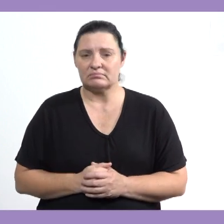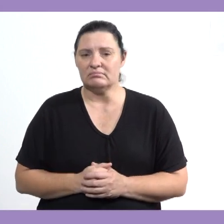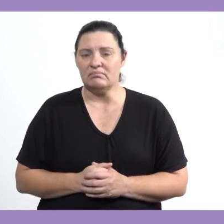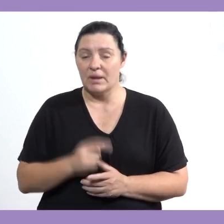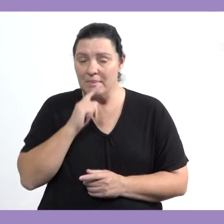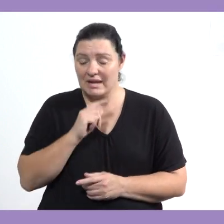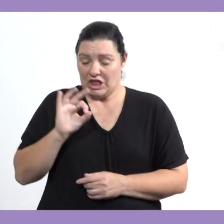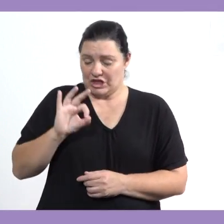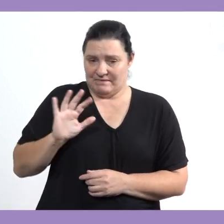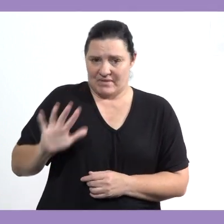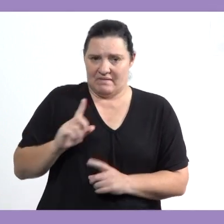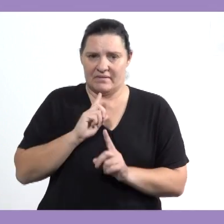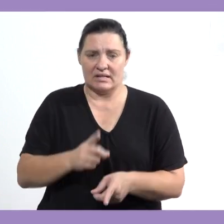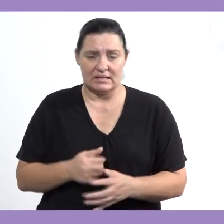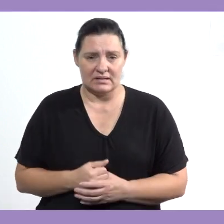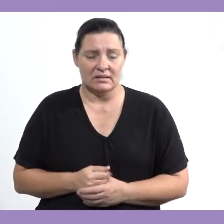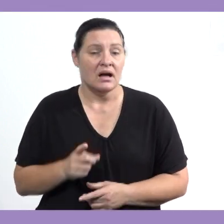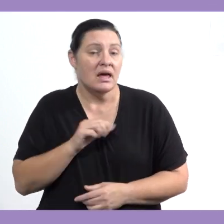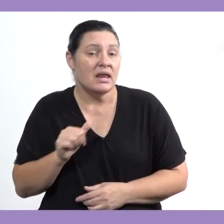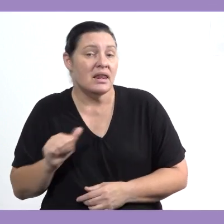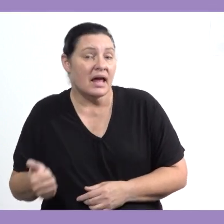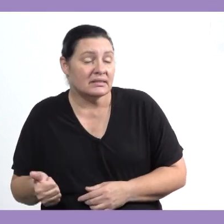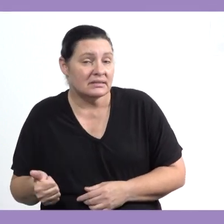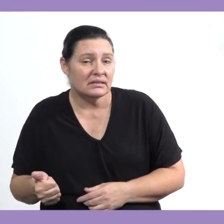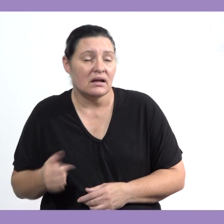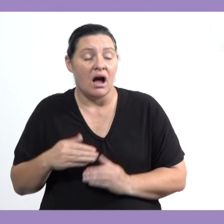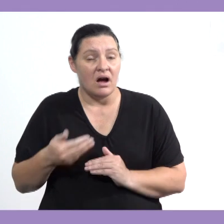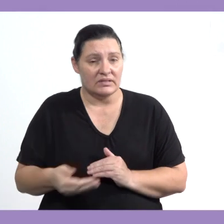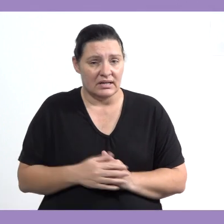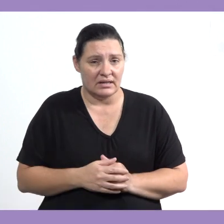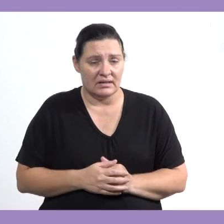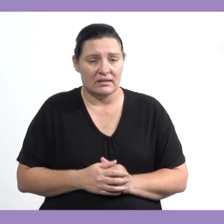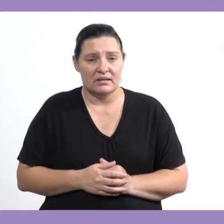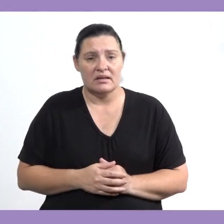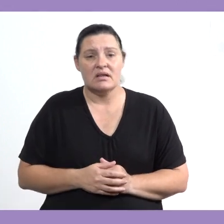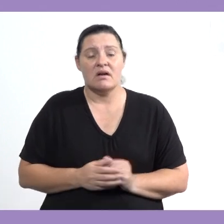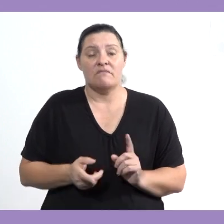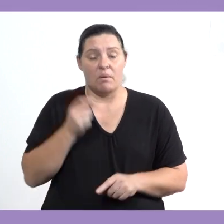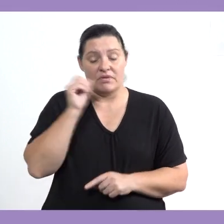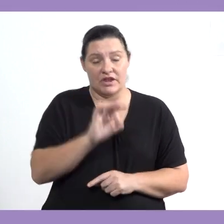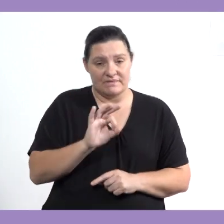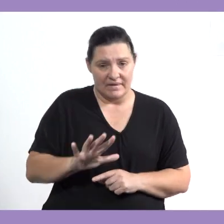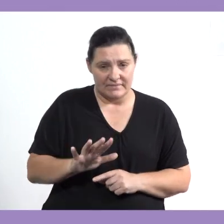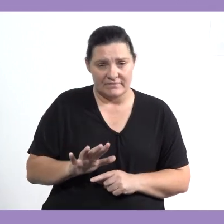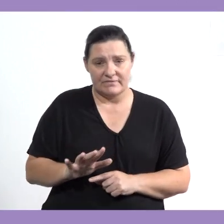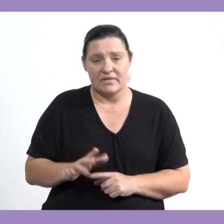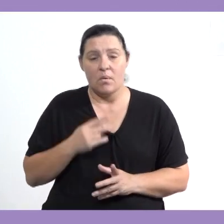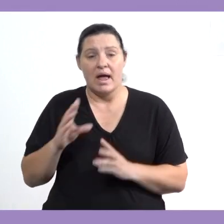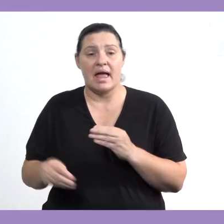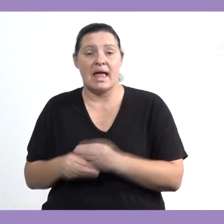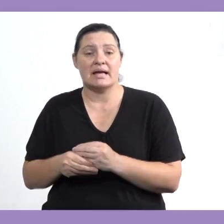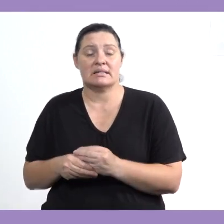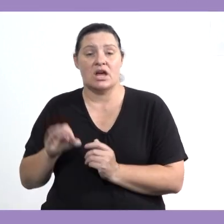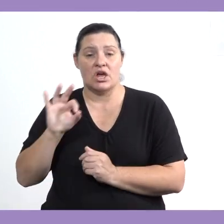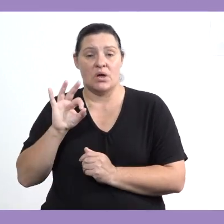absolutely correct. And then, what is the next term after that? Next, from 35, we are going